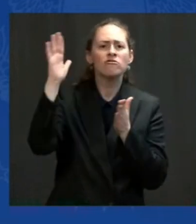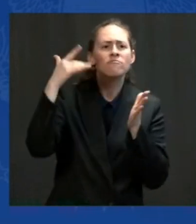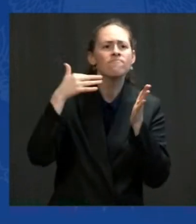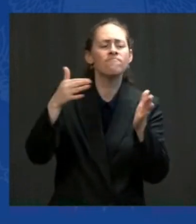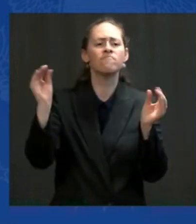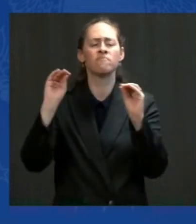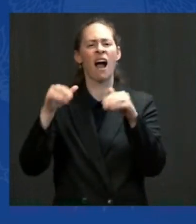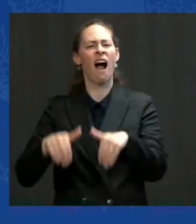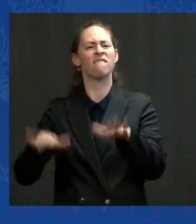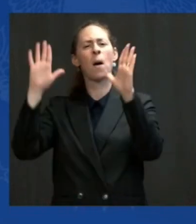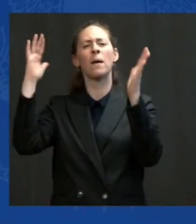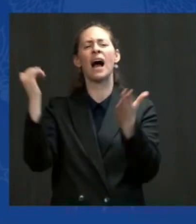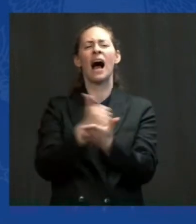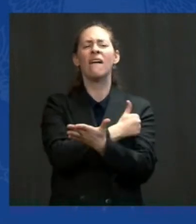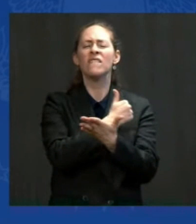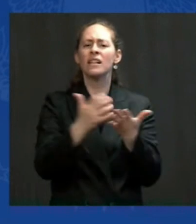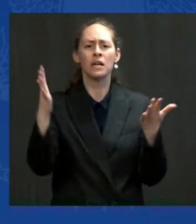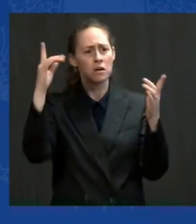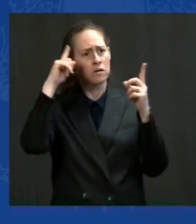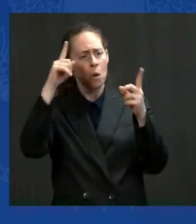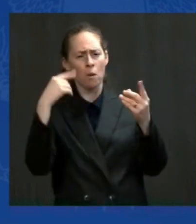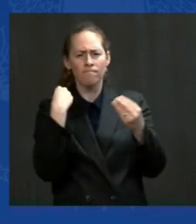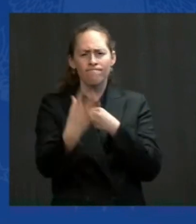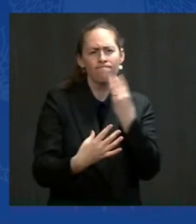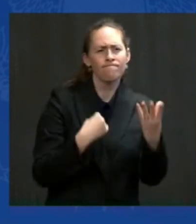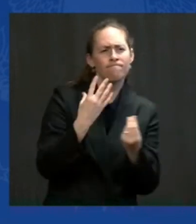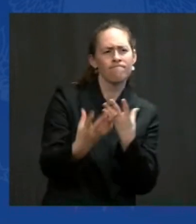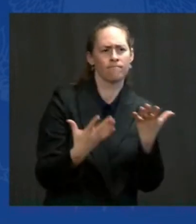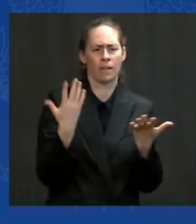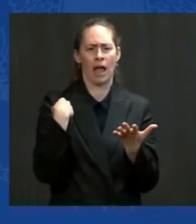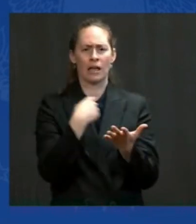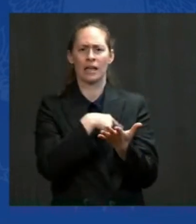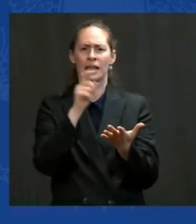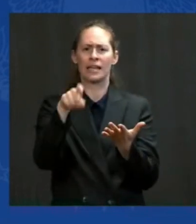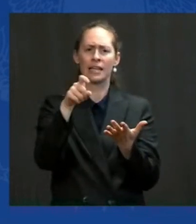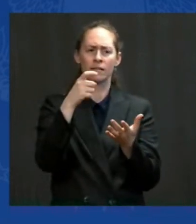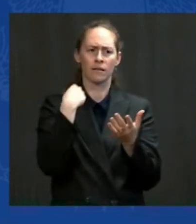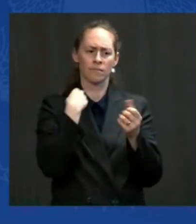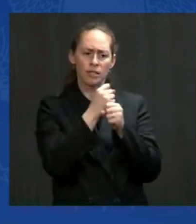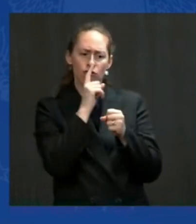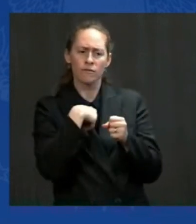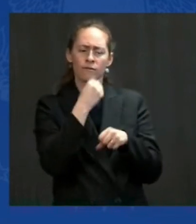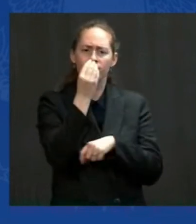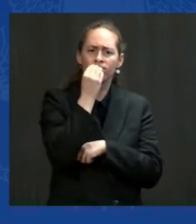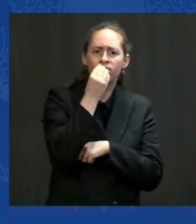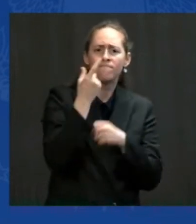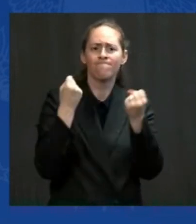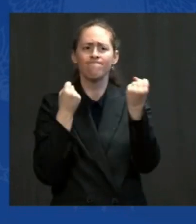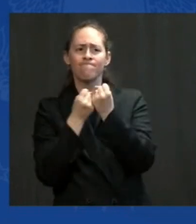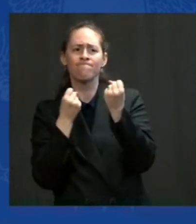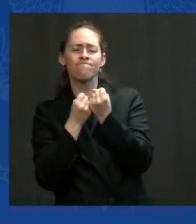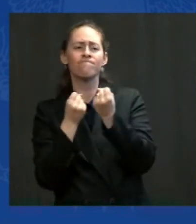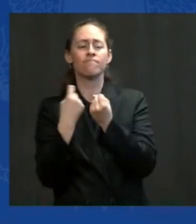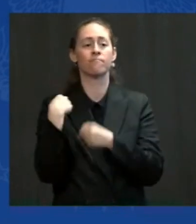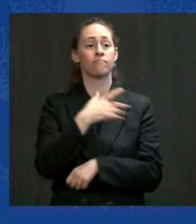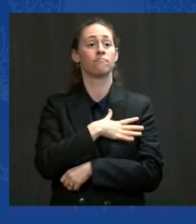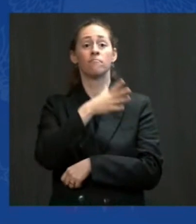and provide us all with the bare necessities. My mother is a factory worker and works as a